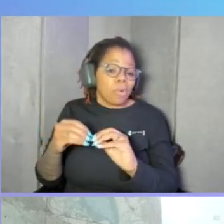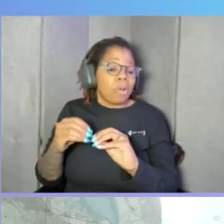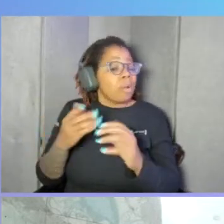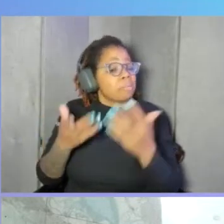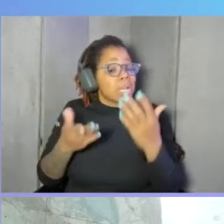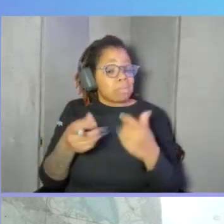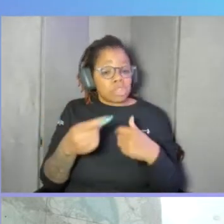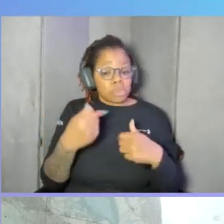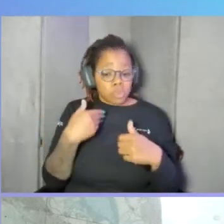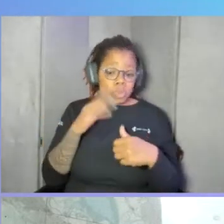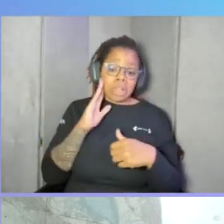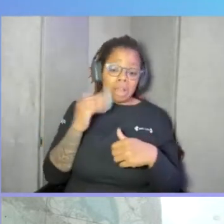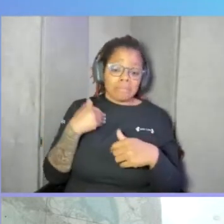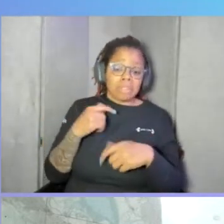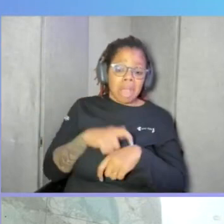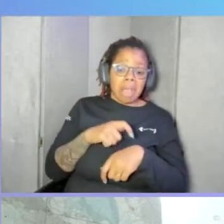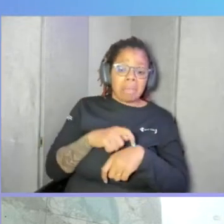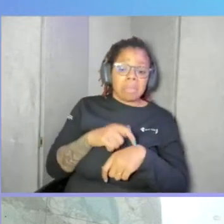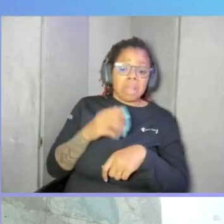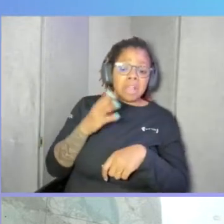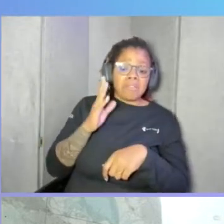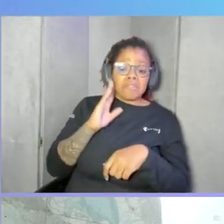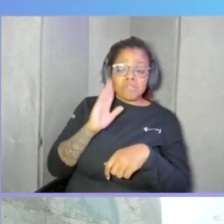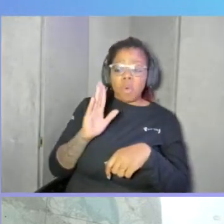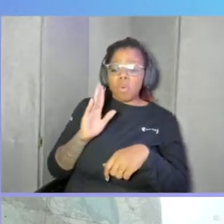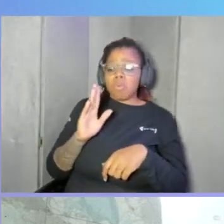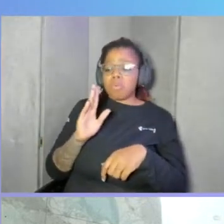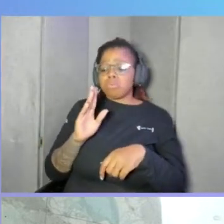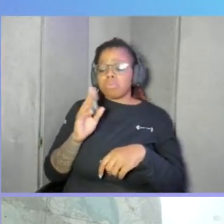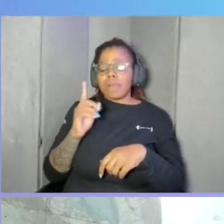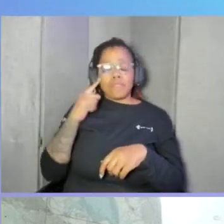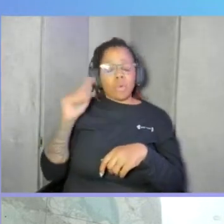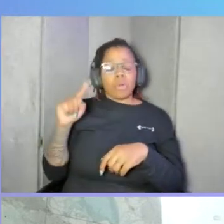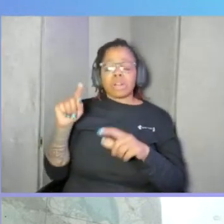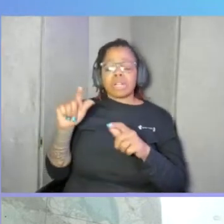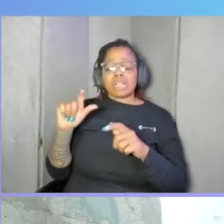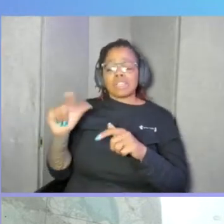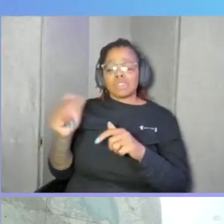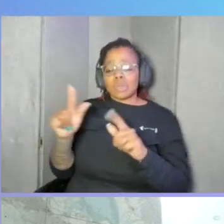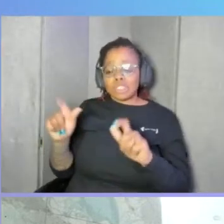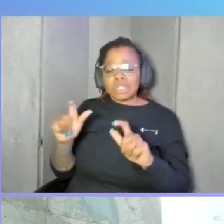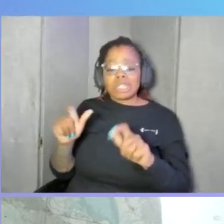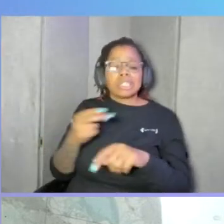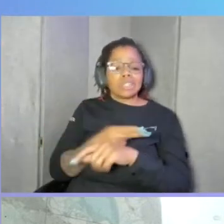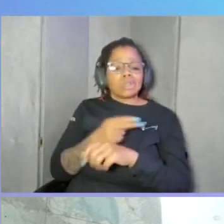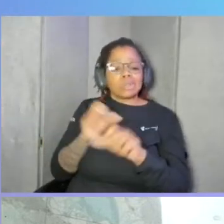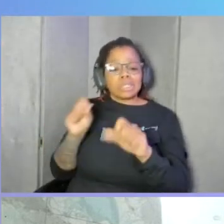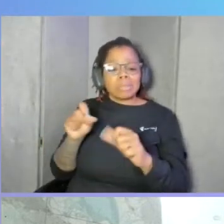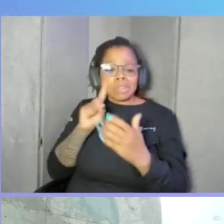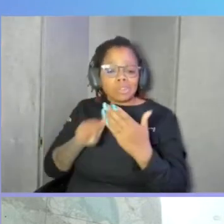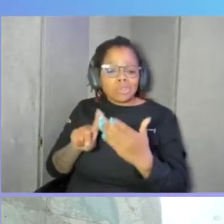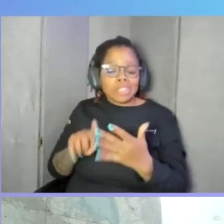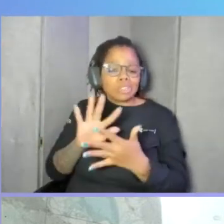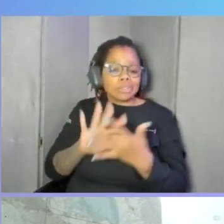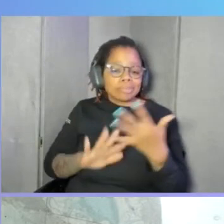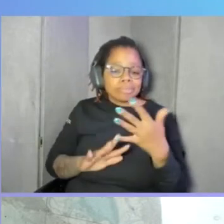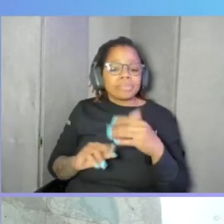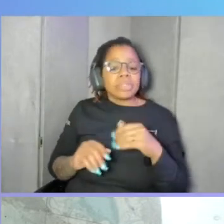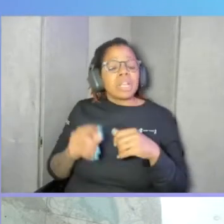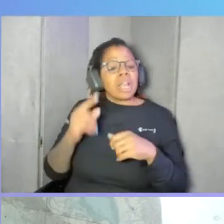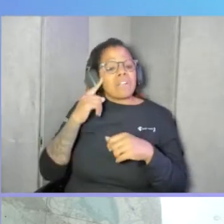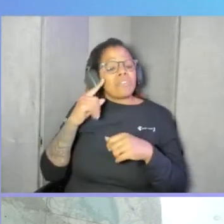have time to do the voice recognition, the switch testing, and the usability research. In the field